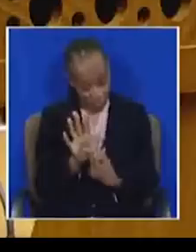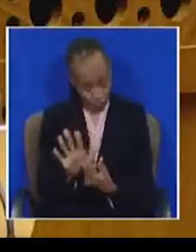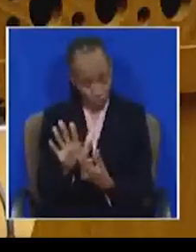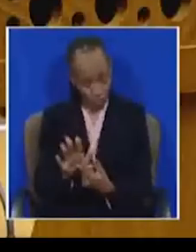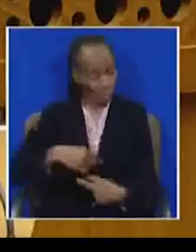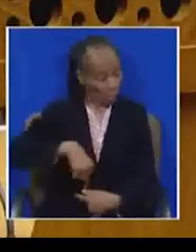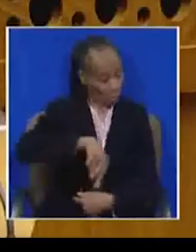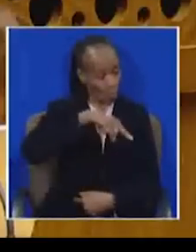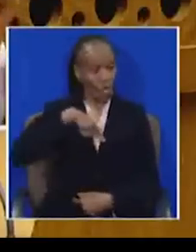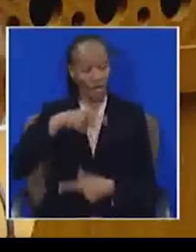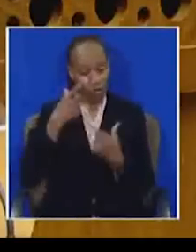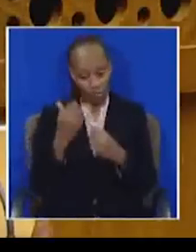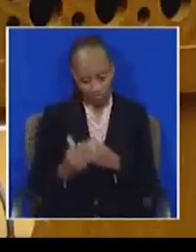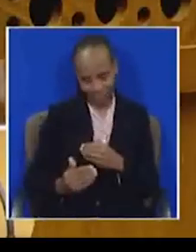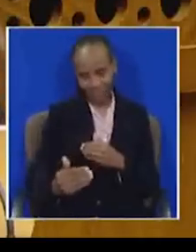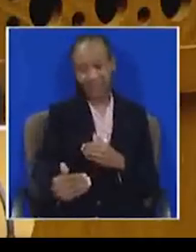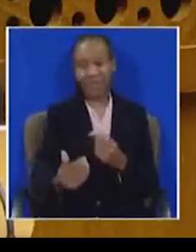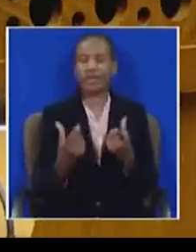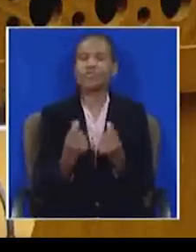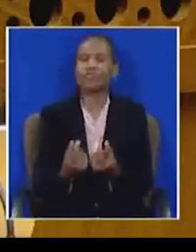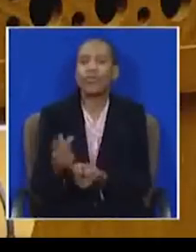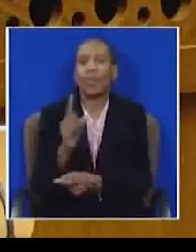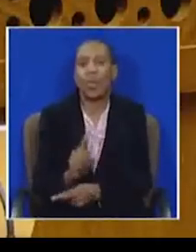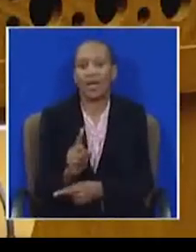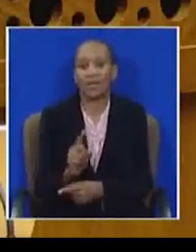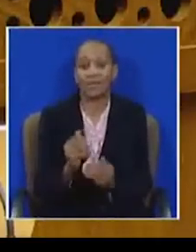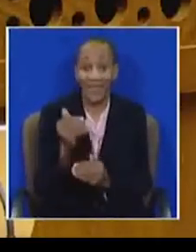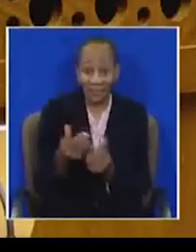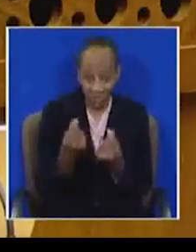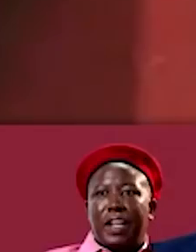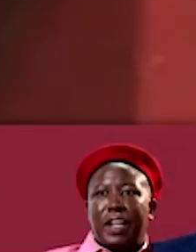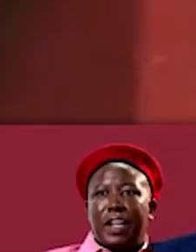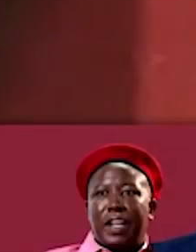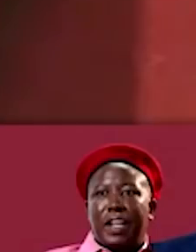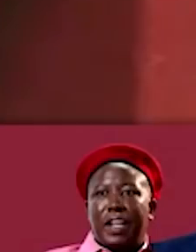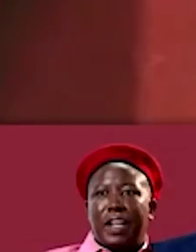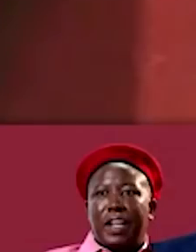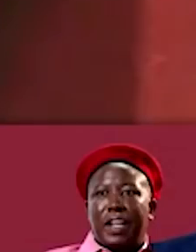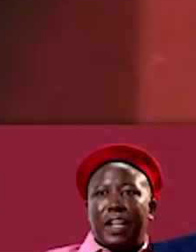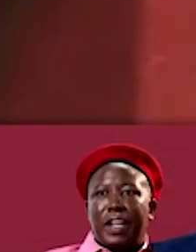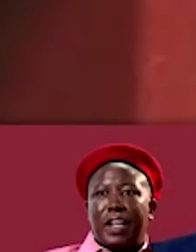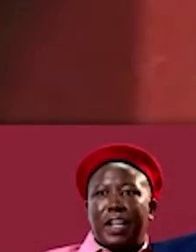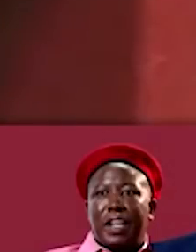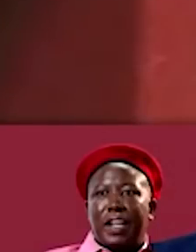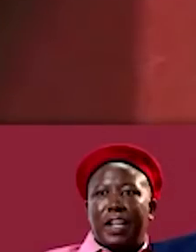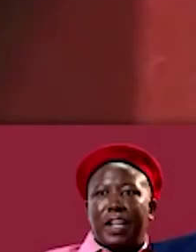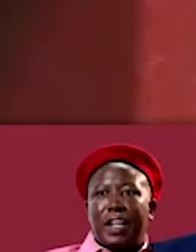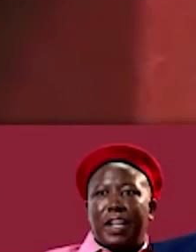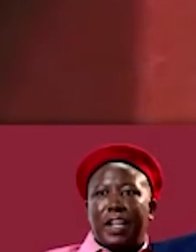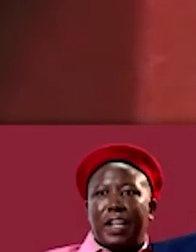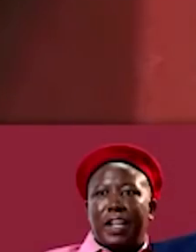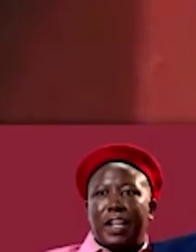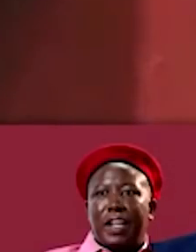what we need to do to heal the divisions of the past. We are not calling for the